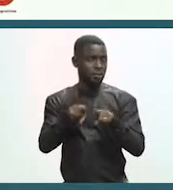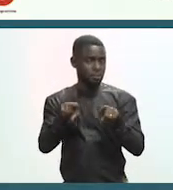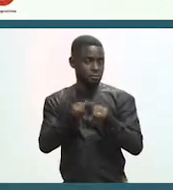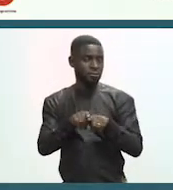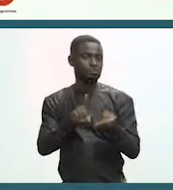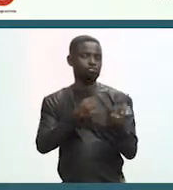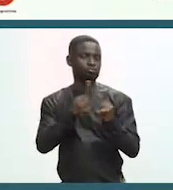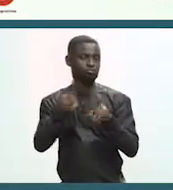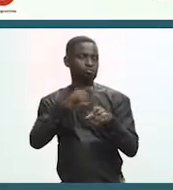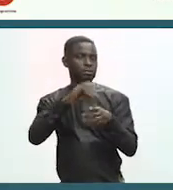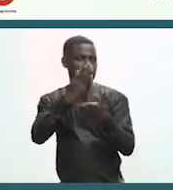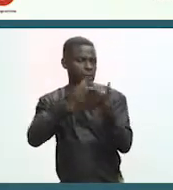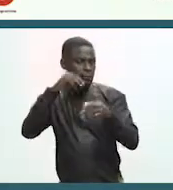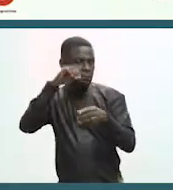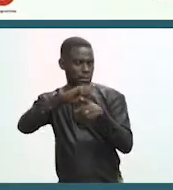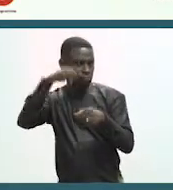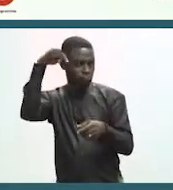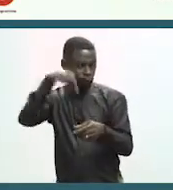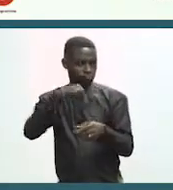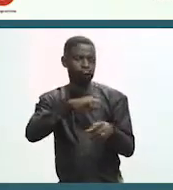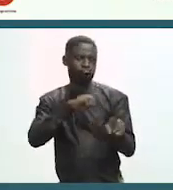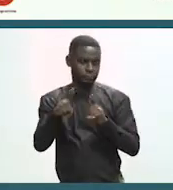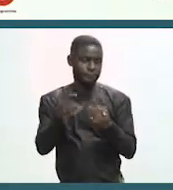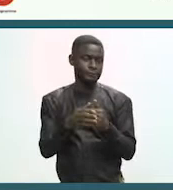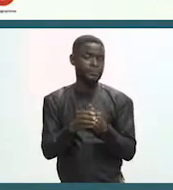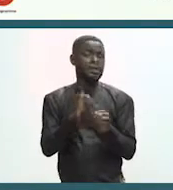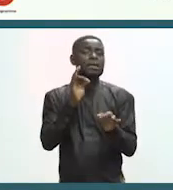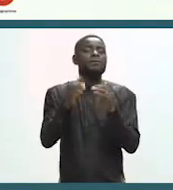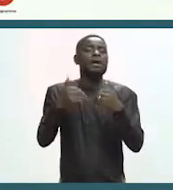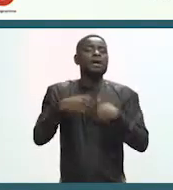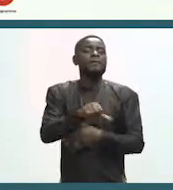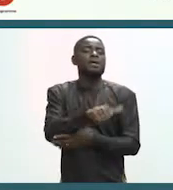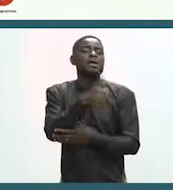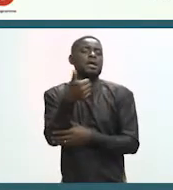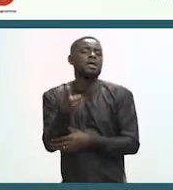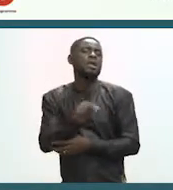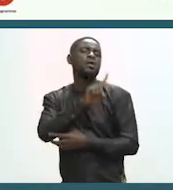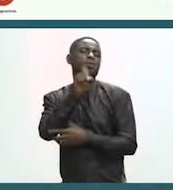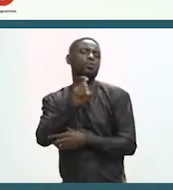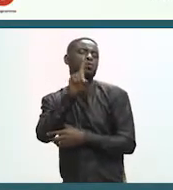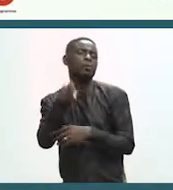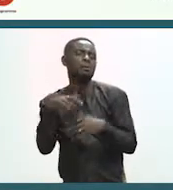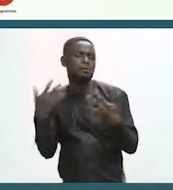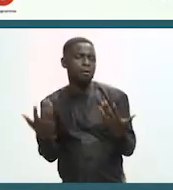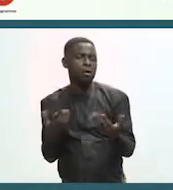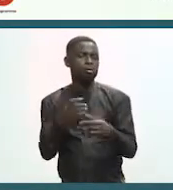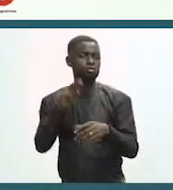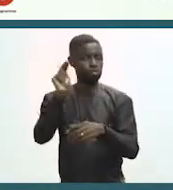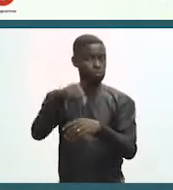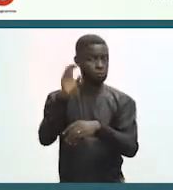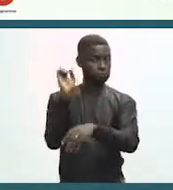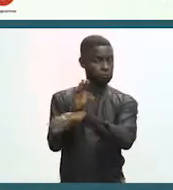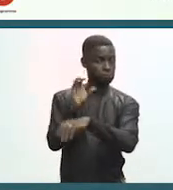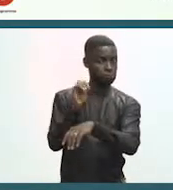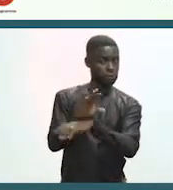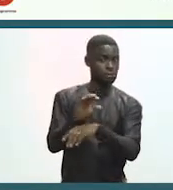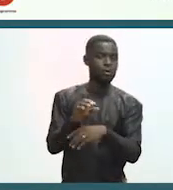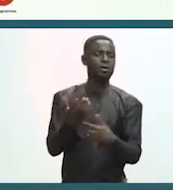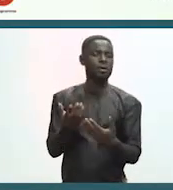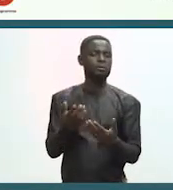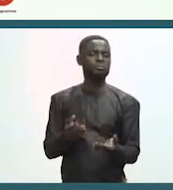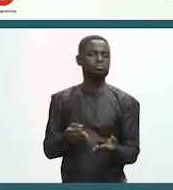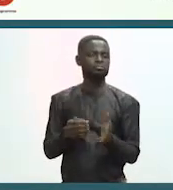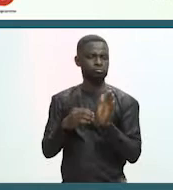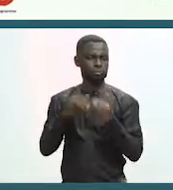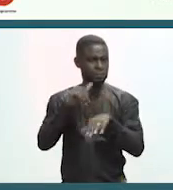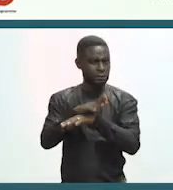take the various exercises. If you have any questions or feedback or require counseling, send your request